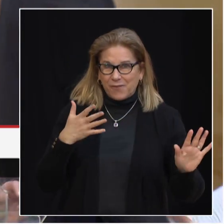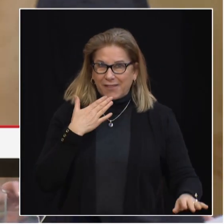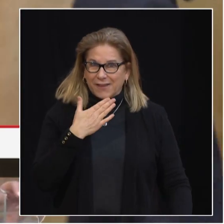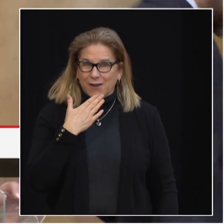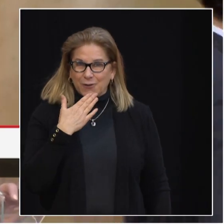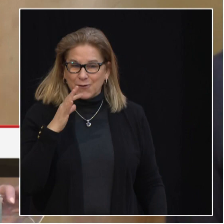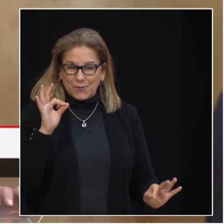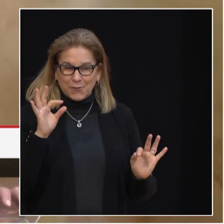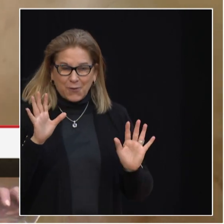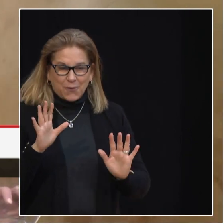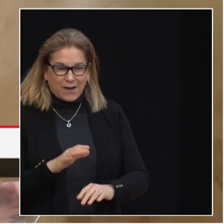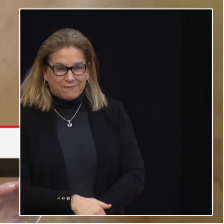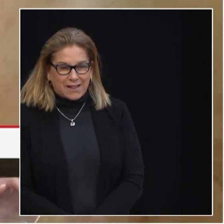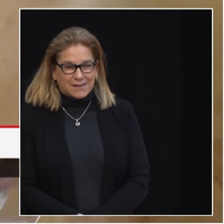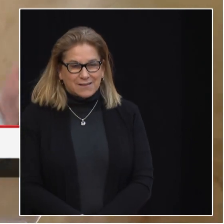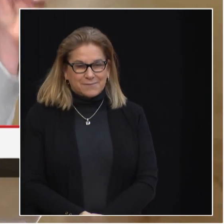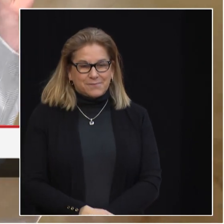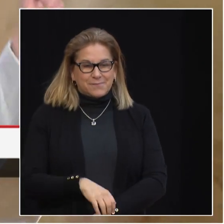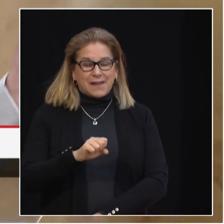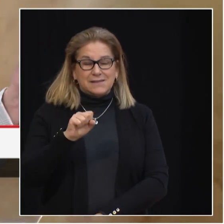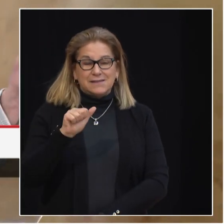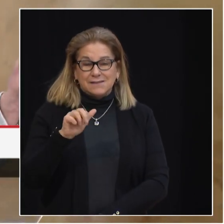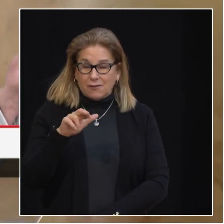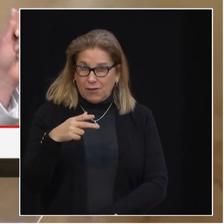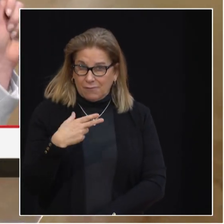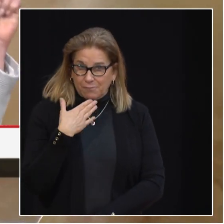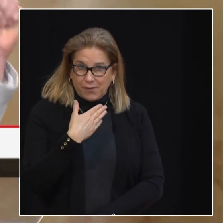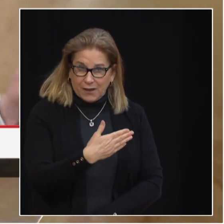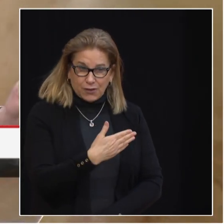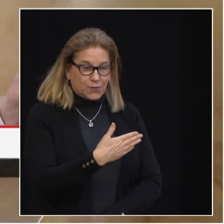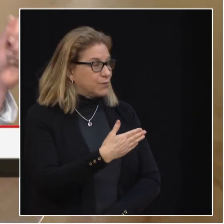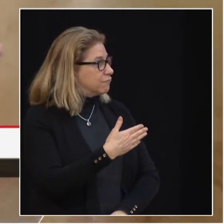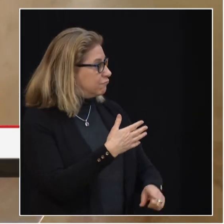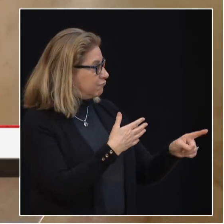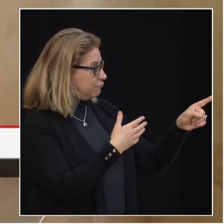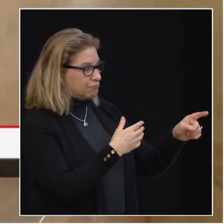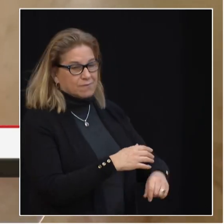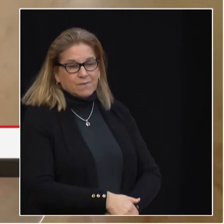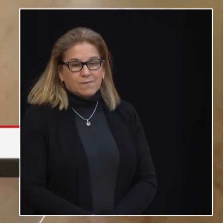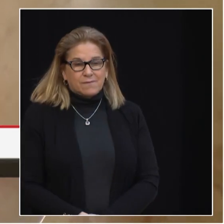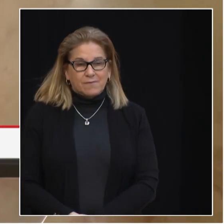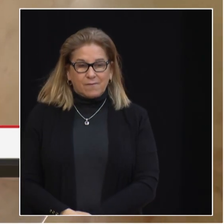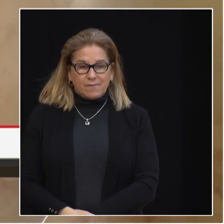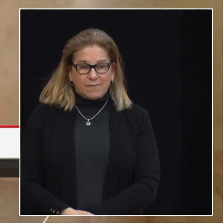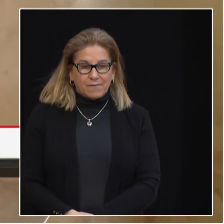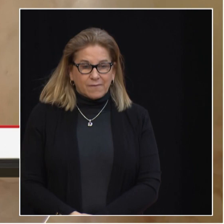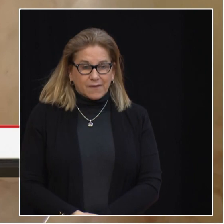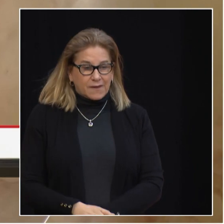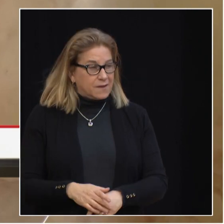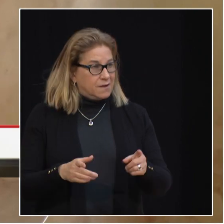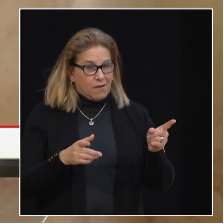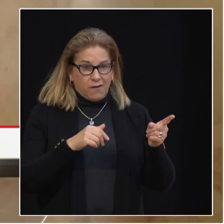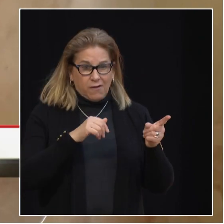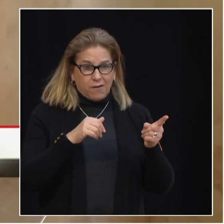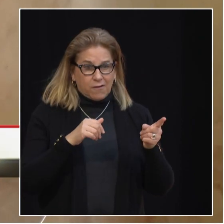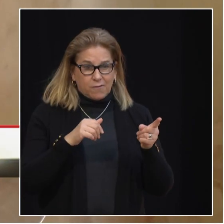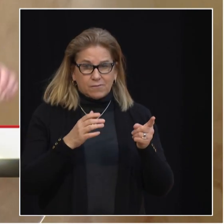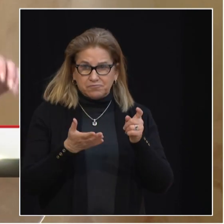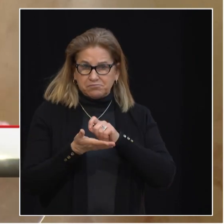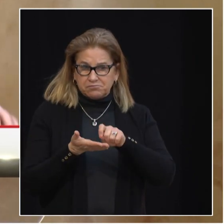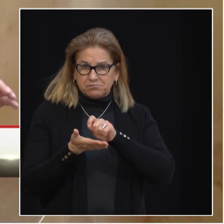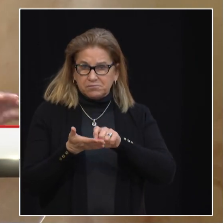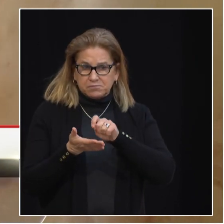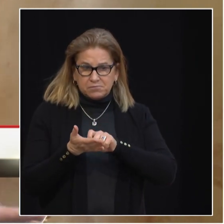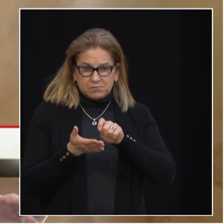Sarosh. Folks, if you don't have your notepads out yet, get them out now because we are in the rapid fire phase